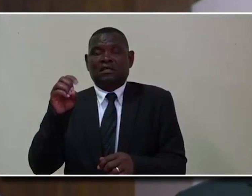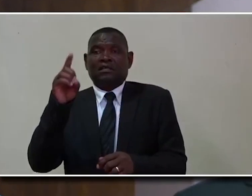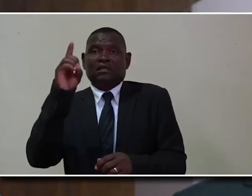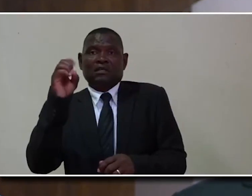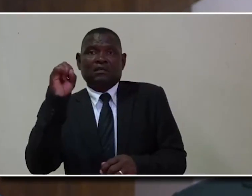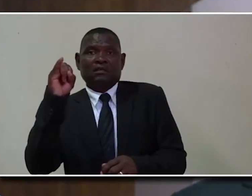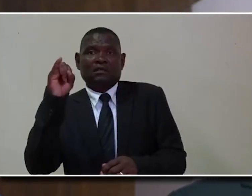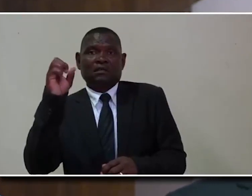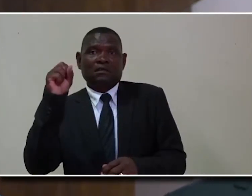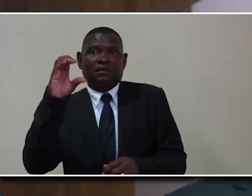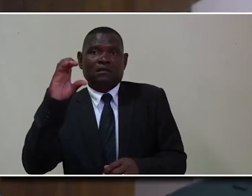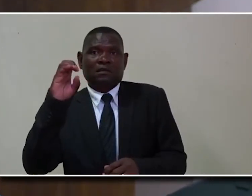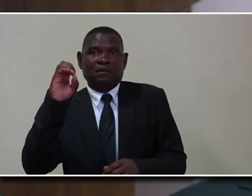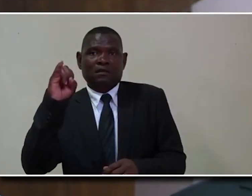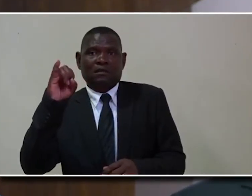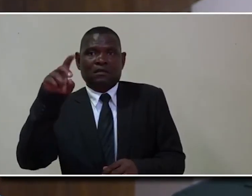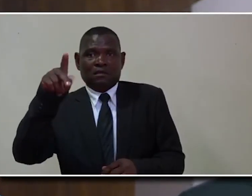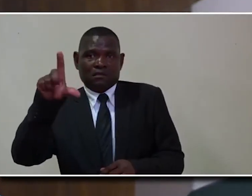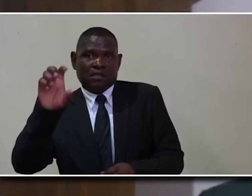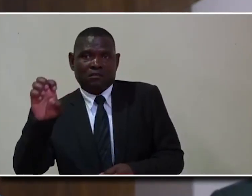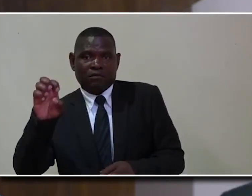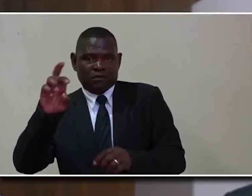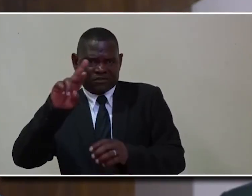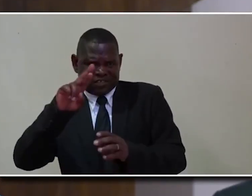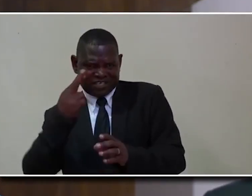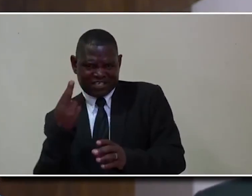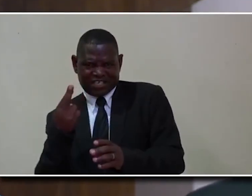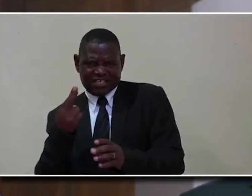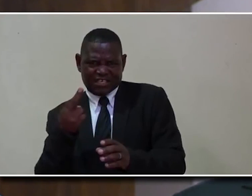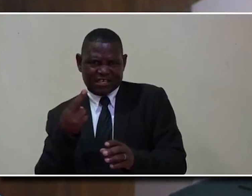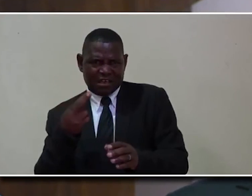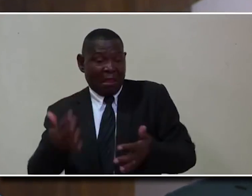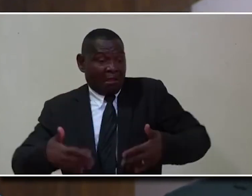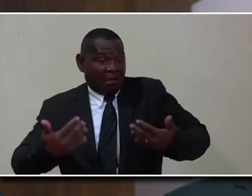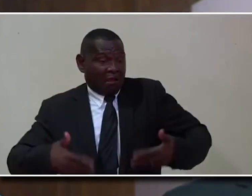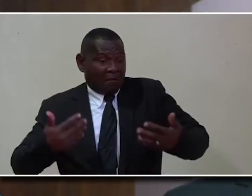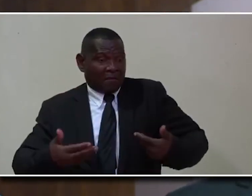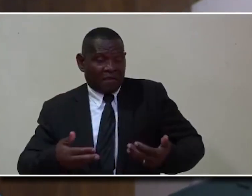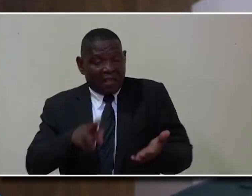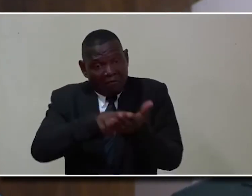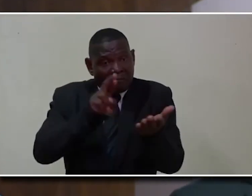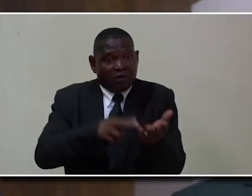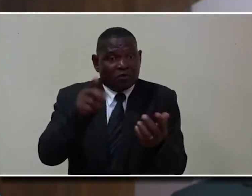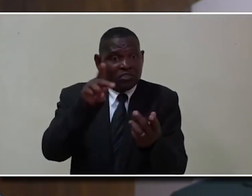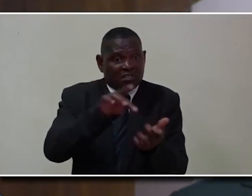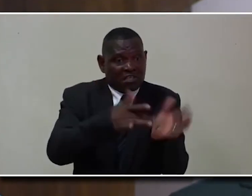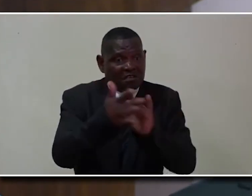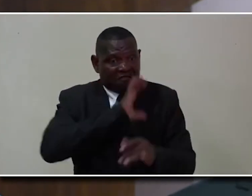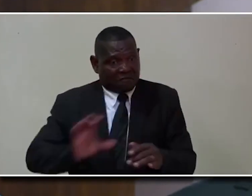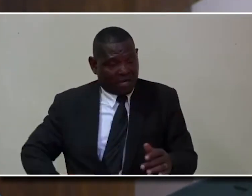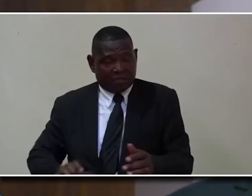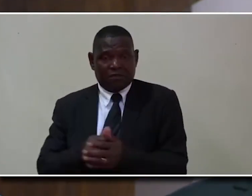they were excited. And then they reported to Jesus Christ that